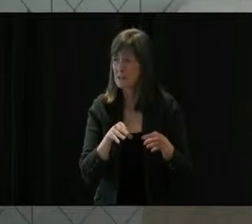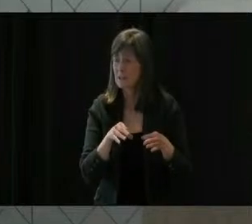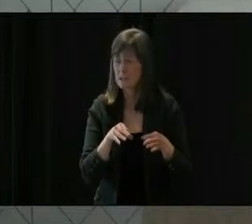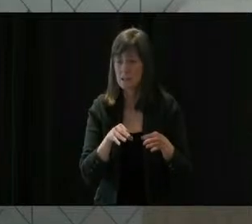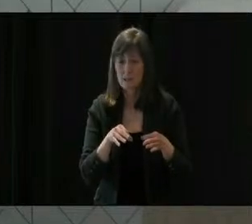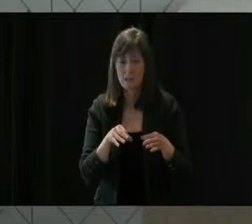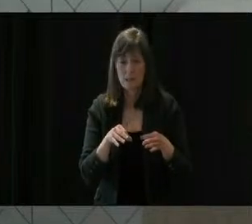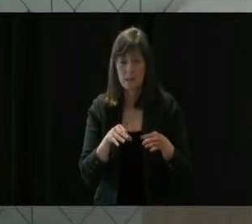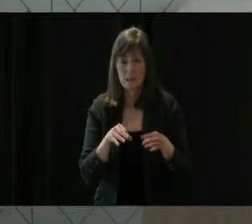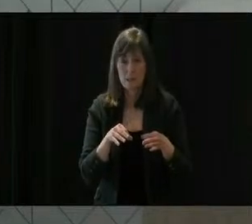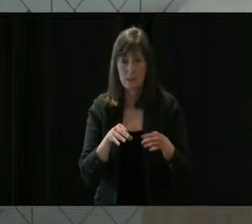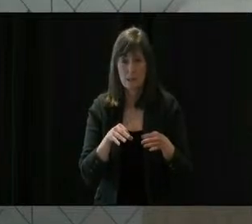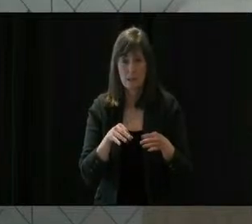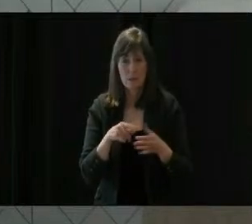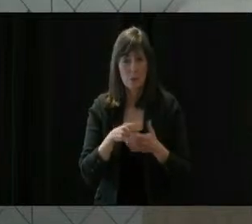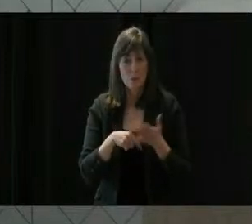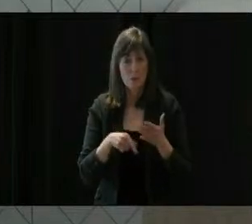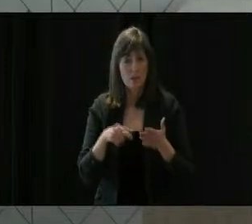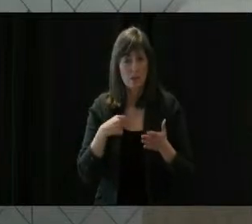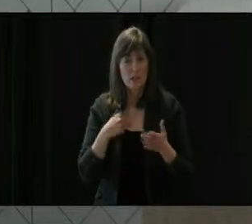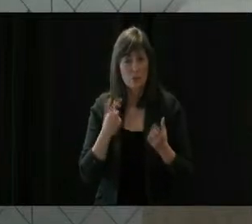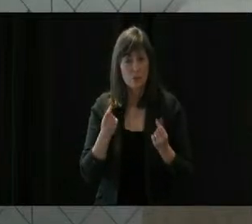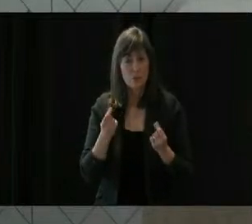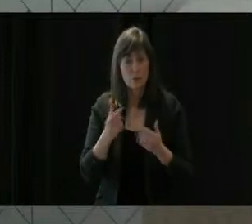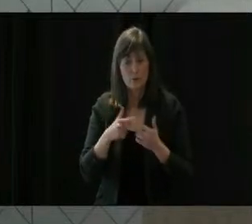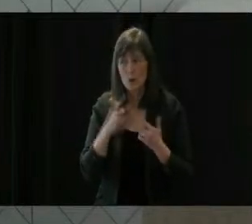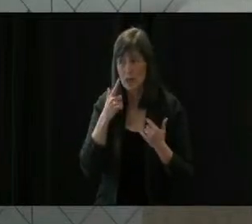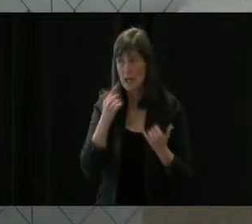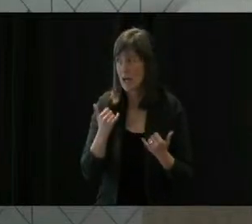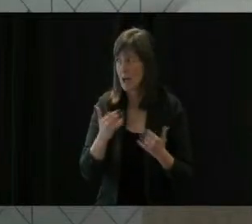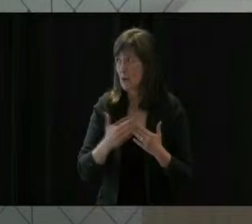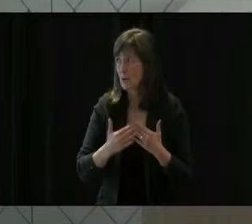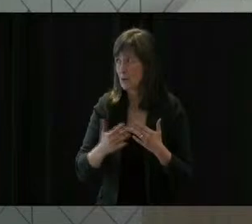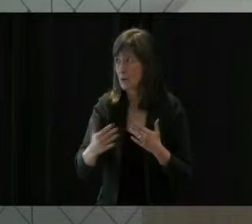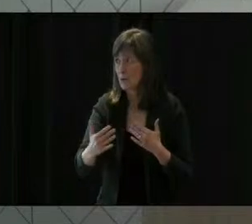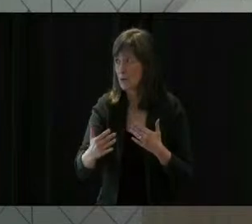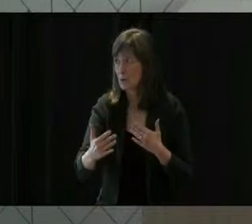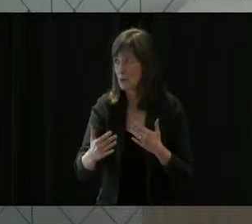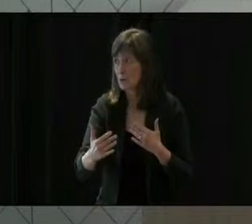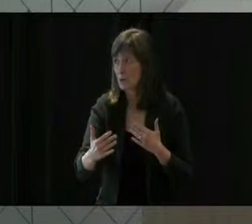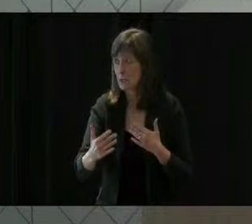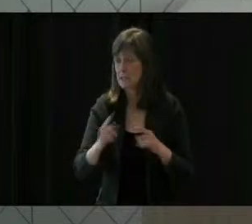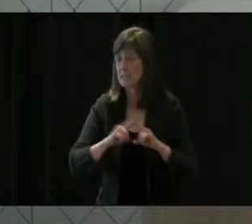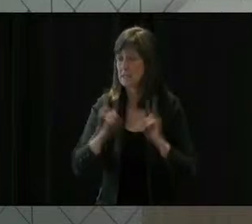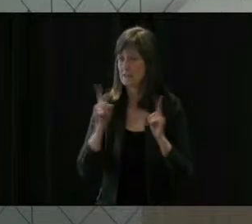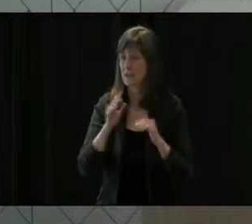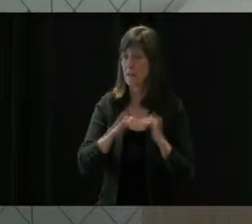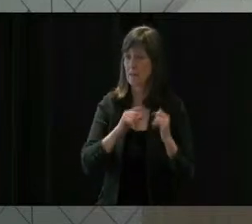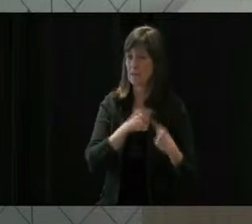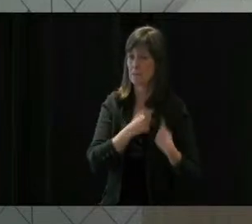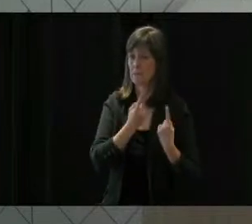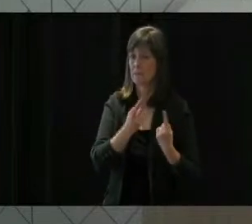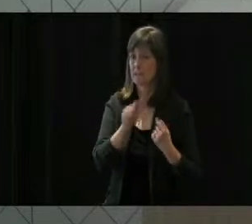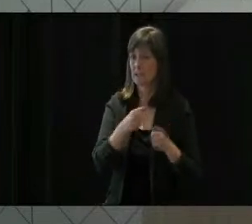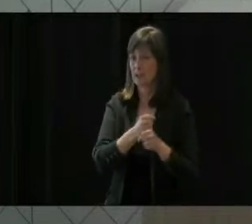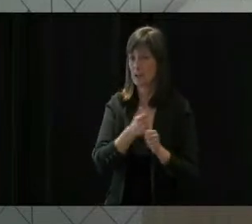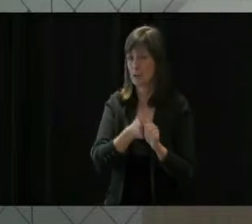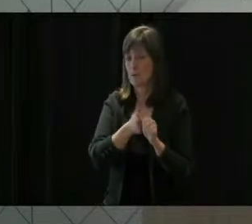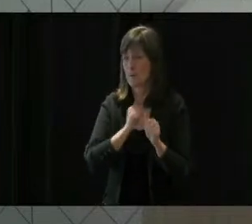times, what could have been done? What in your mind could have been done different to avoid this situation?